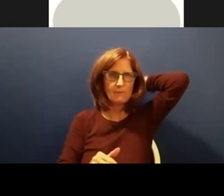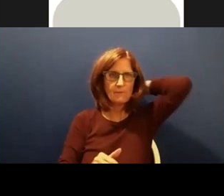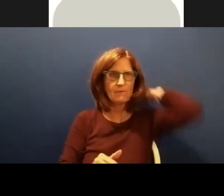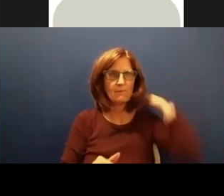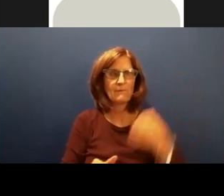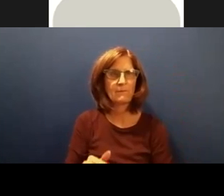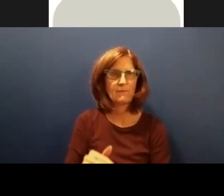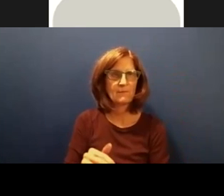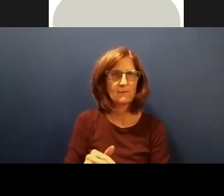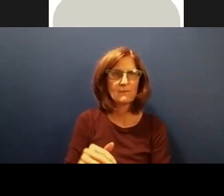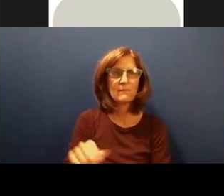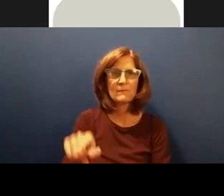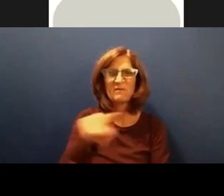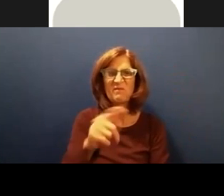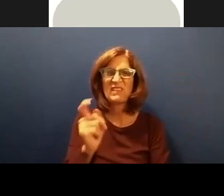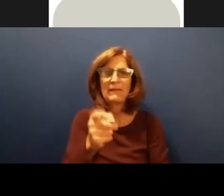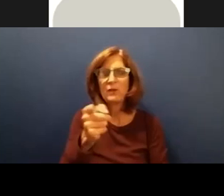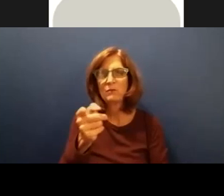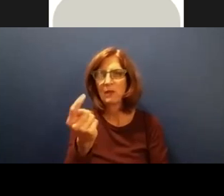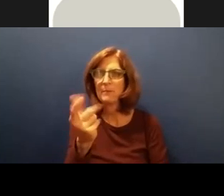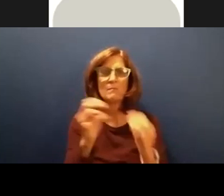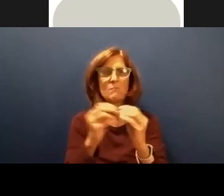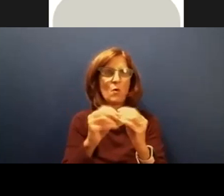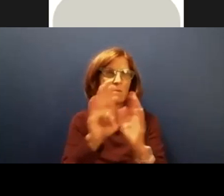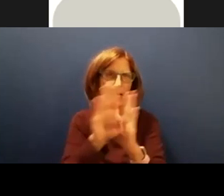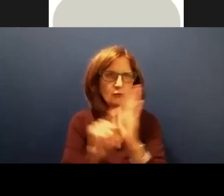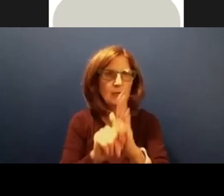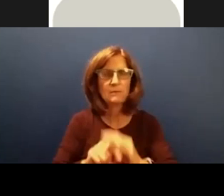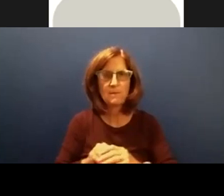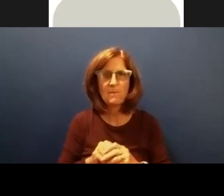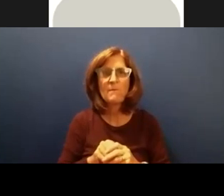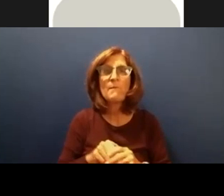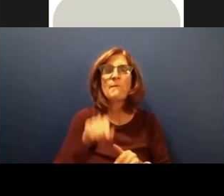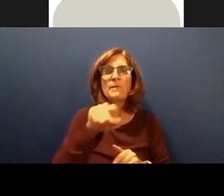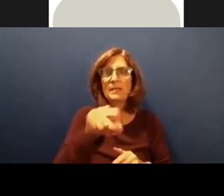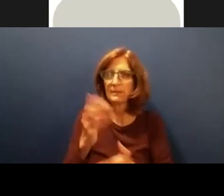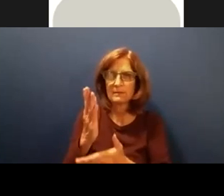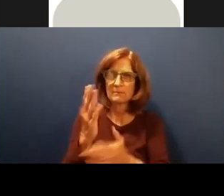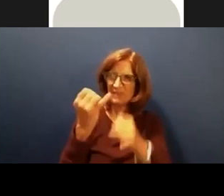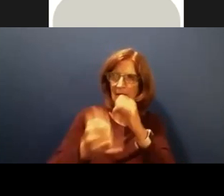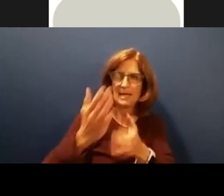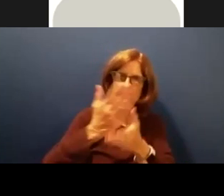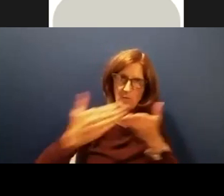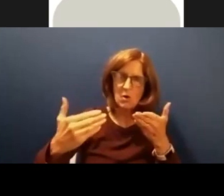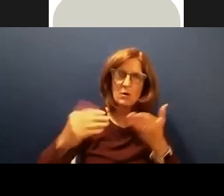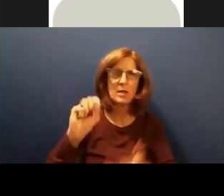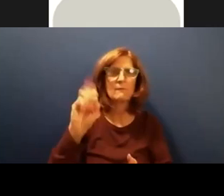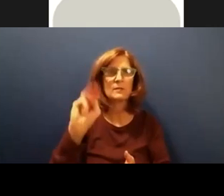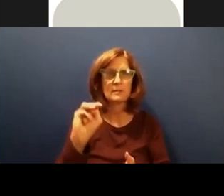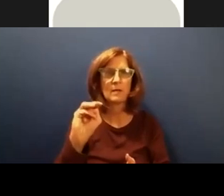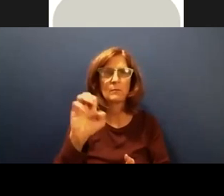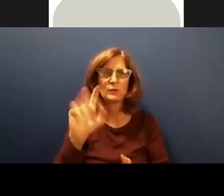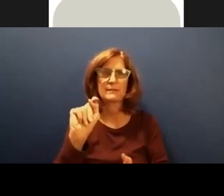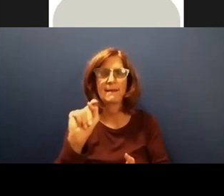Just a little bit in additional information. So this is the last part of the Somerset at Frick